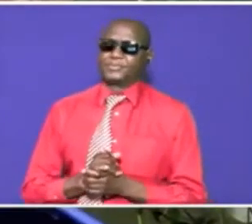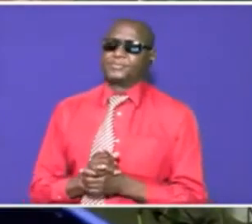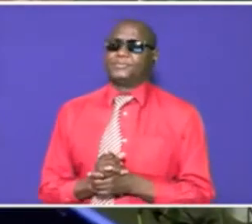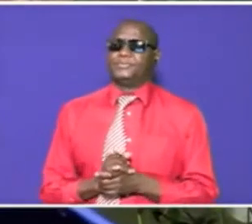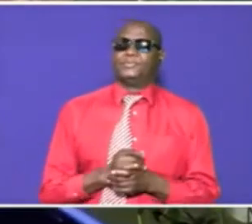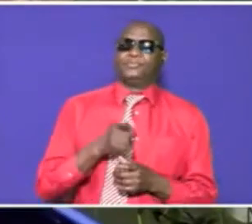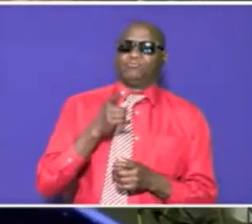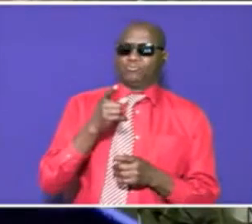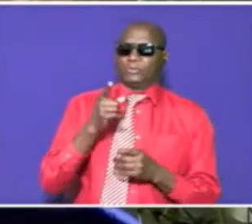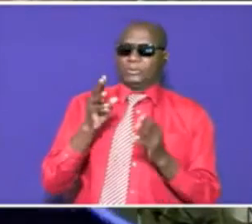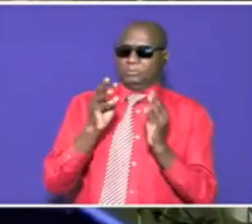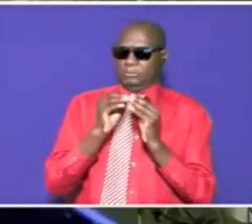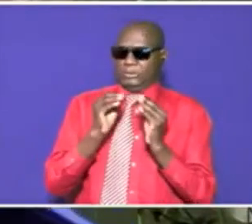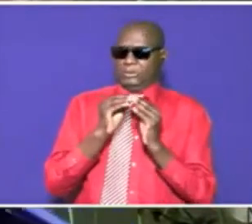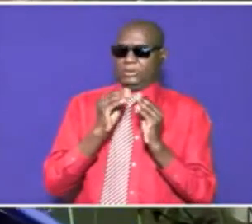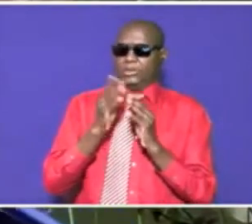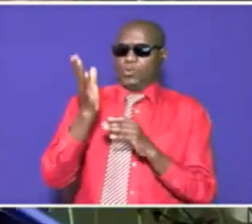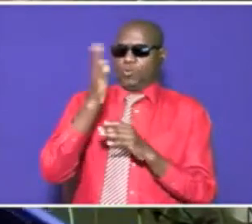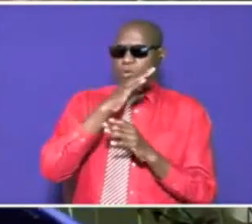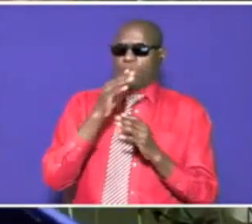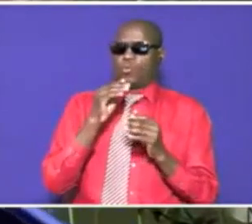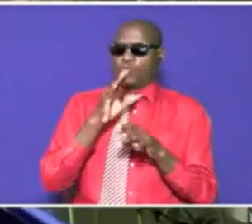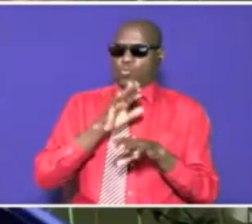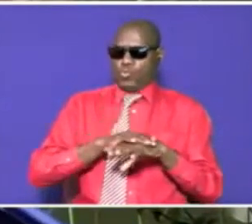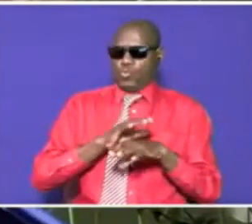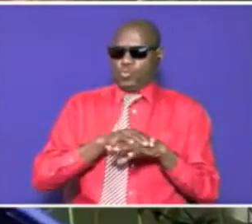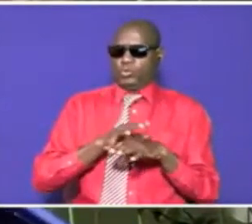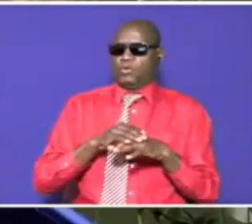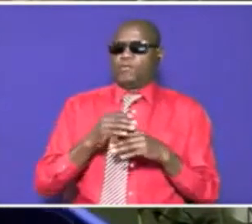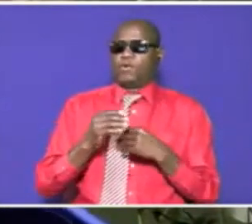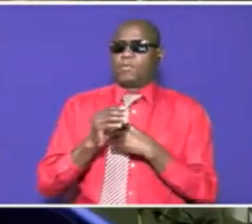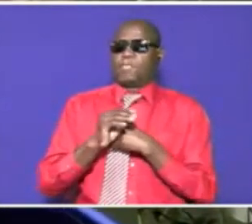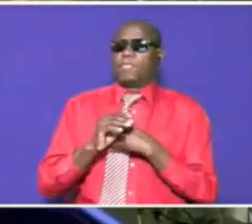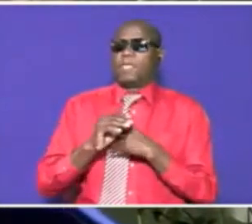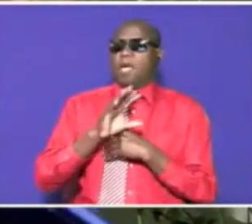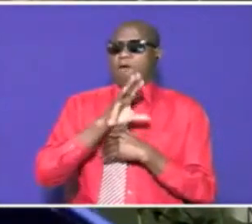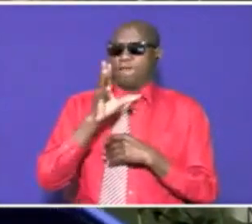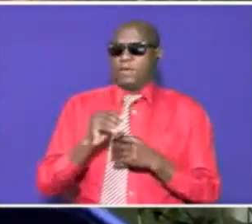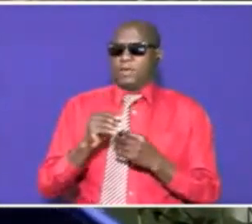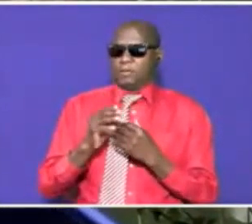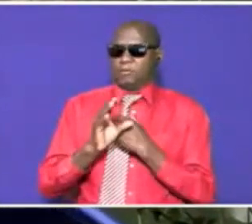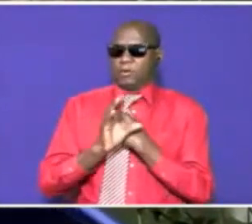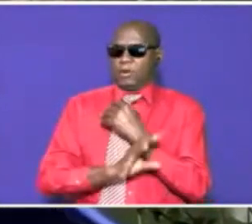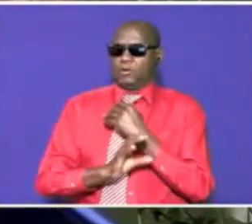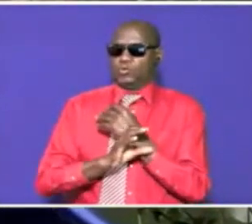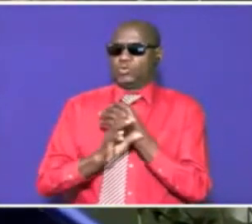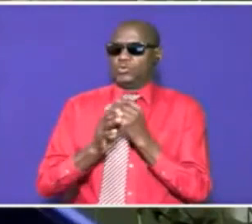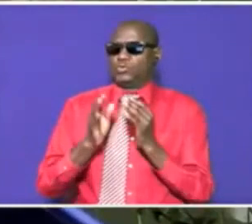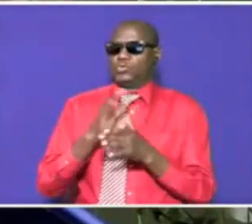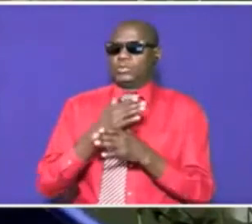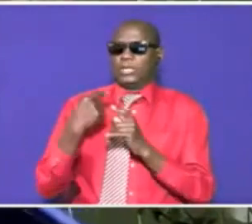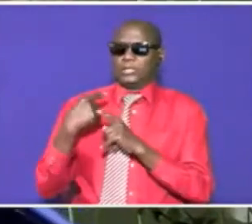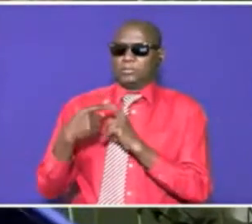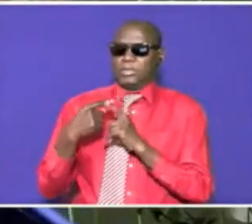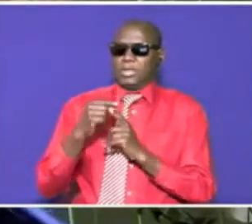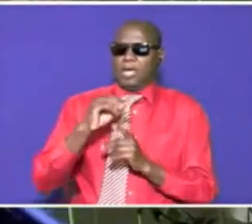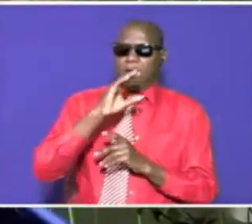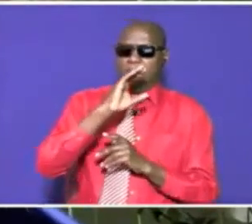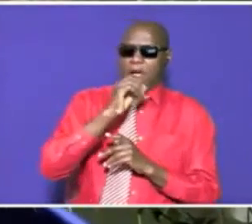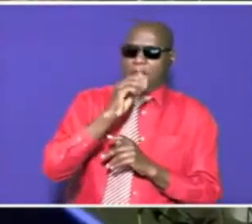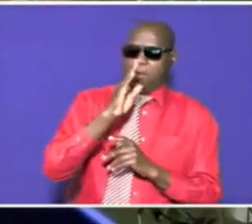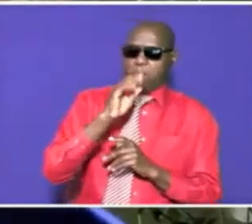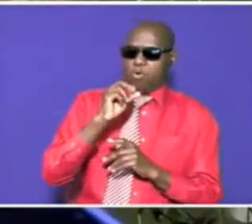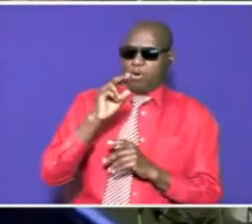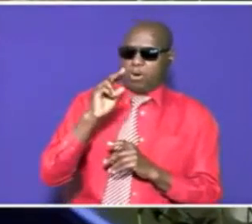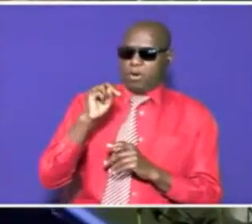good eye-opener. It was a good platform for the African countries to share their experience, because the challenges we are facing in terms of carbon markets are the